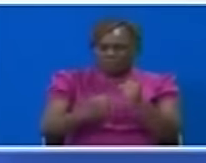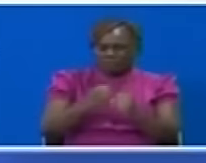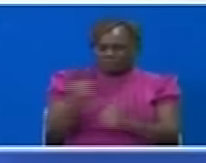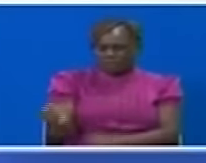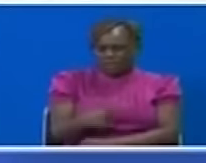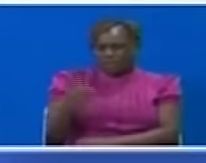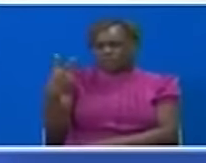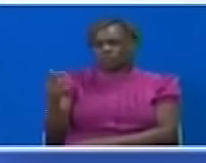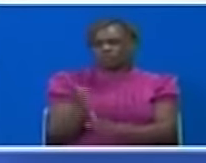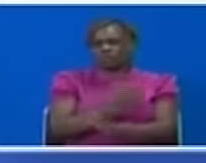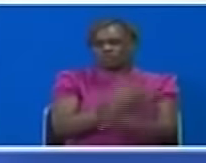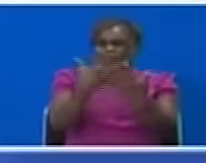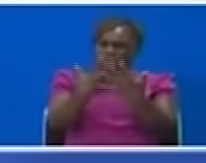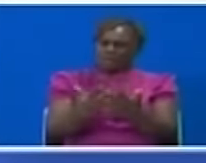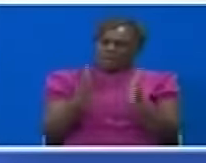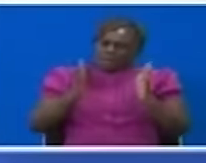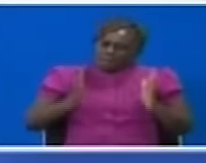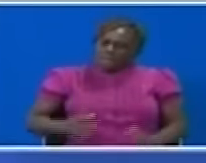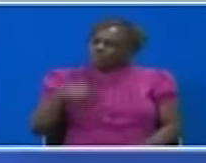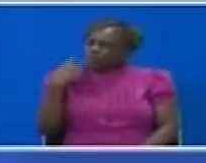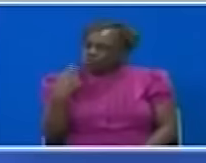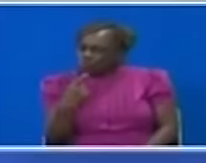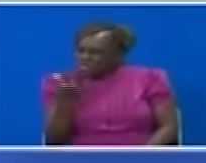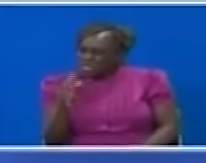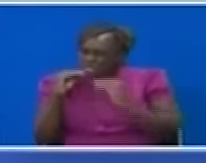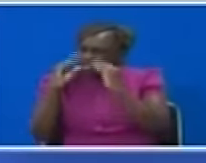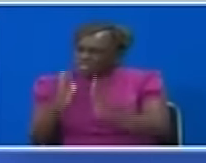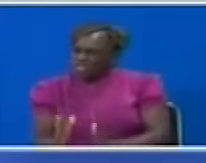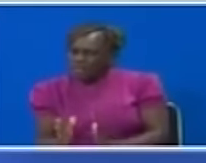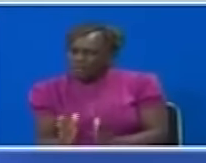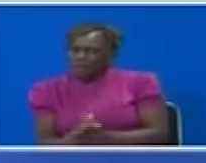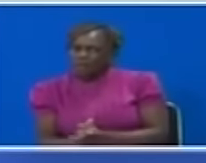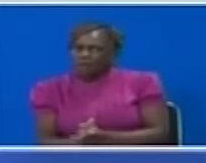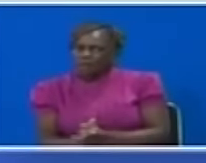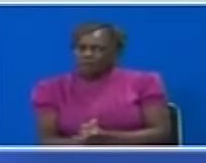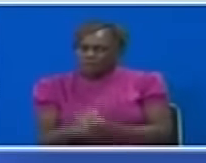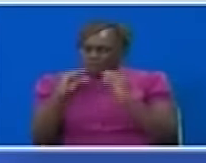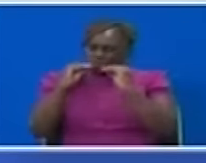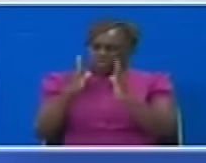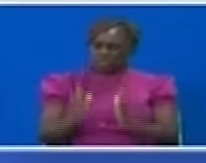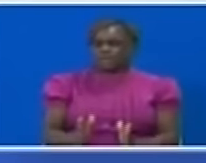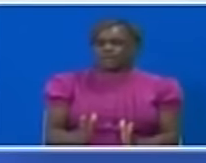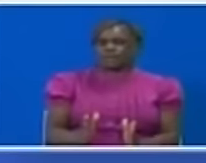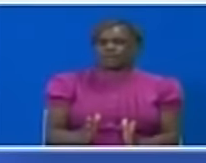he was detained. What kind of person was he? Okay, so we mwalimu.